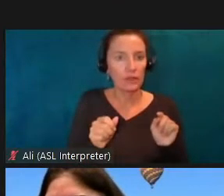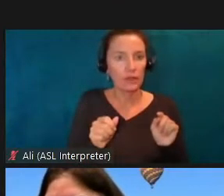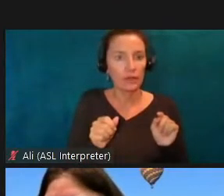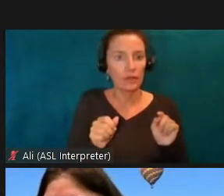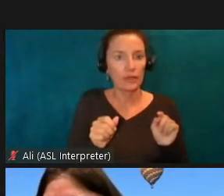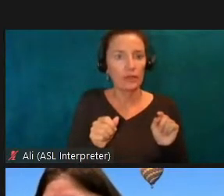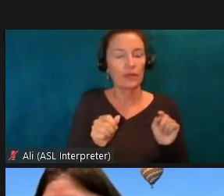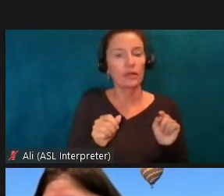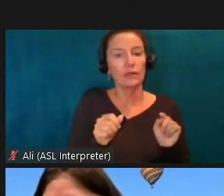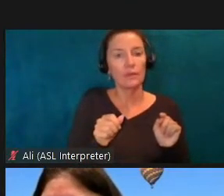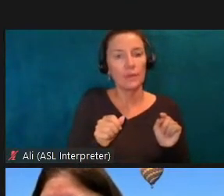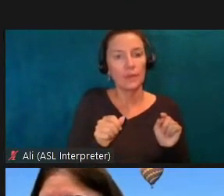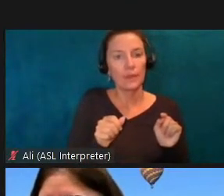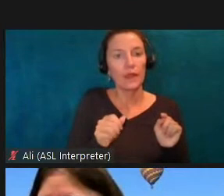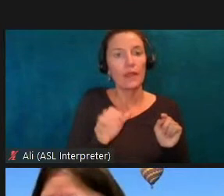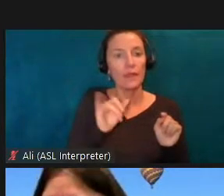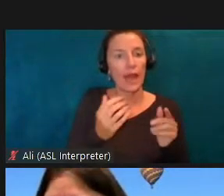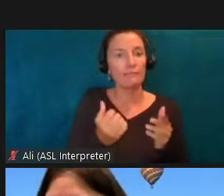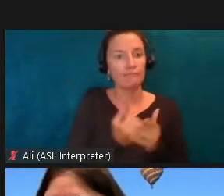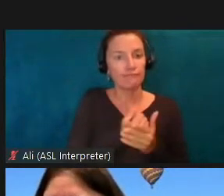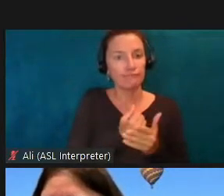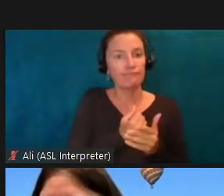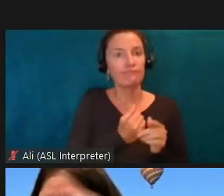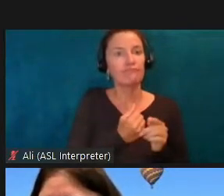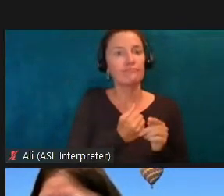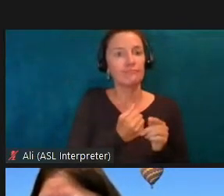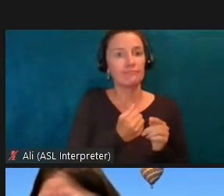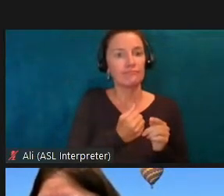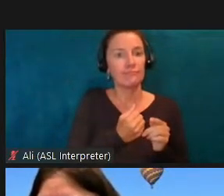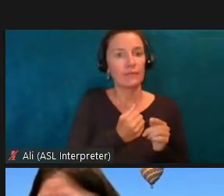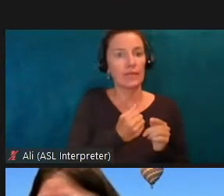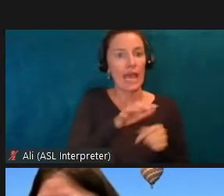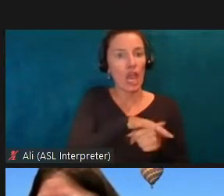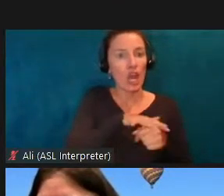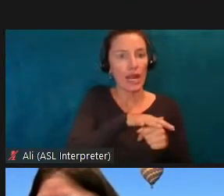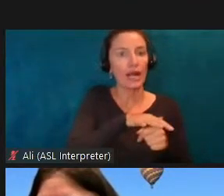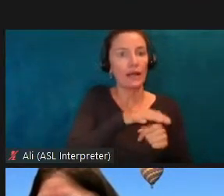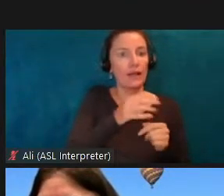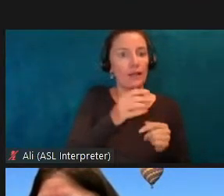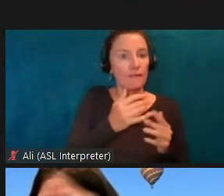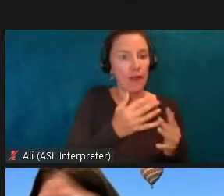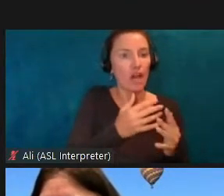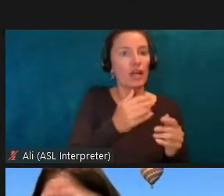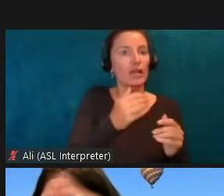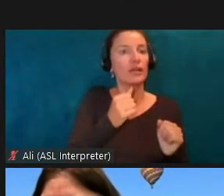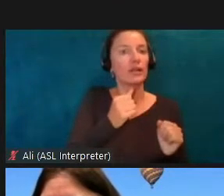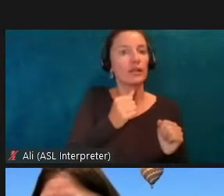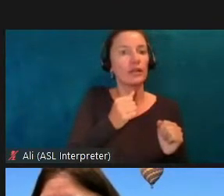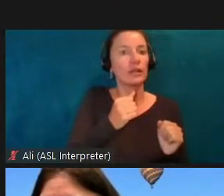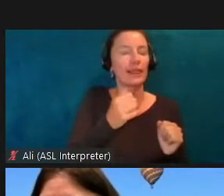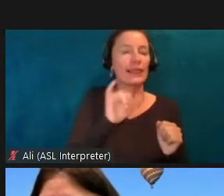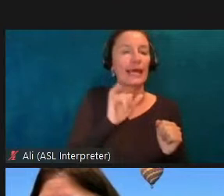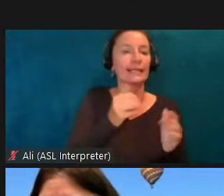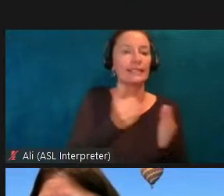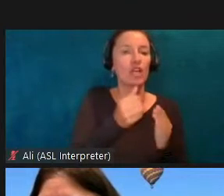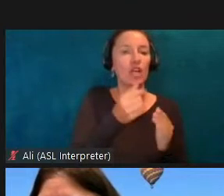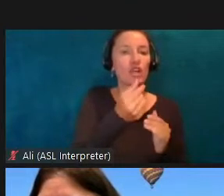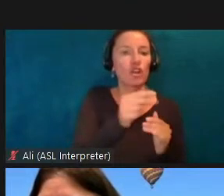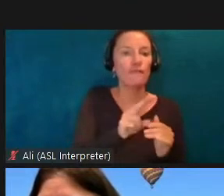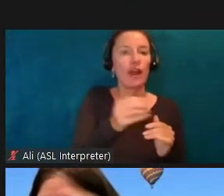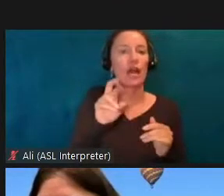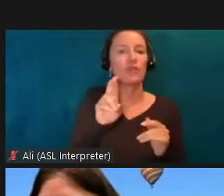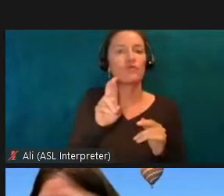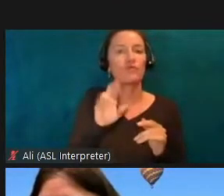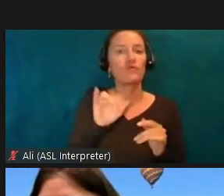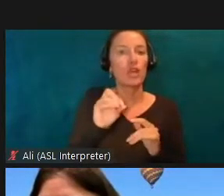spot for an advance of the fire. And so those areas that had fire right on top of them in Guerneville, Rio Neto,